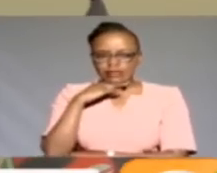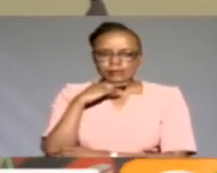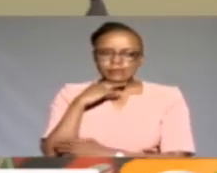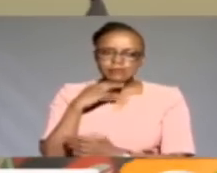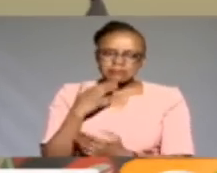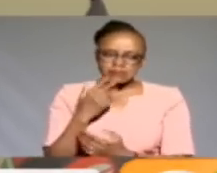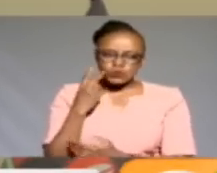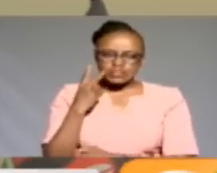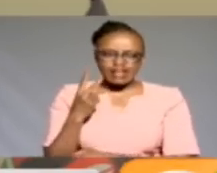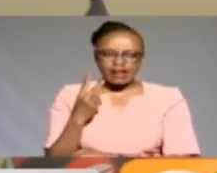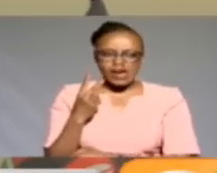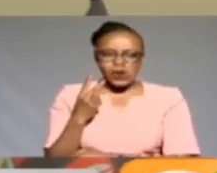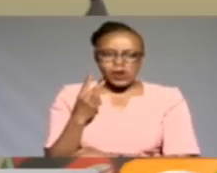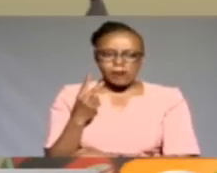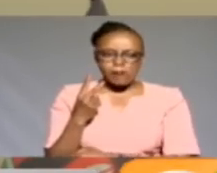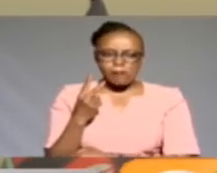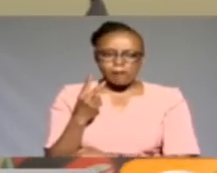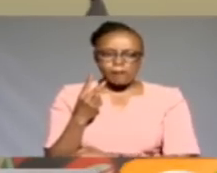see